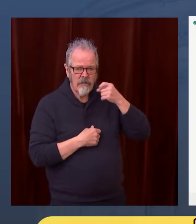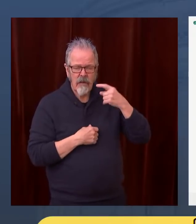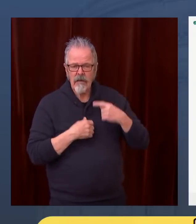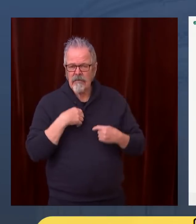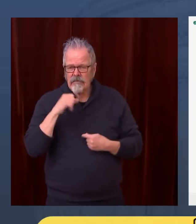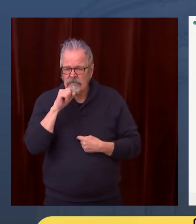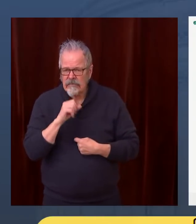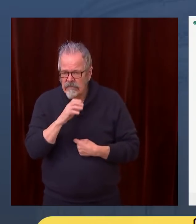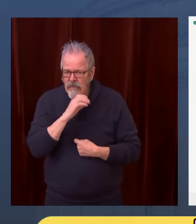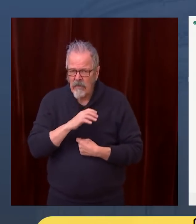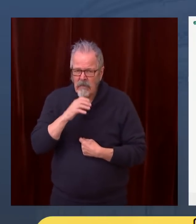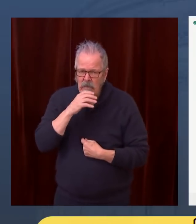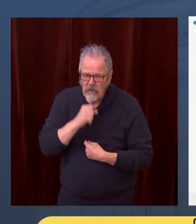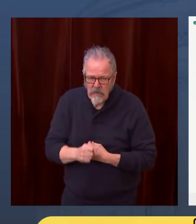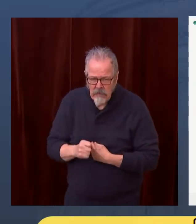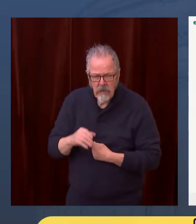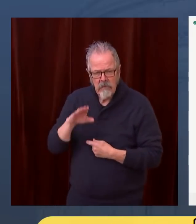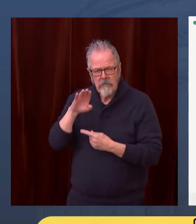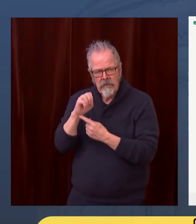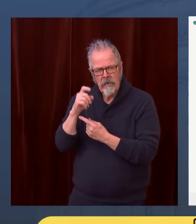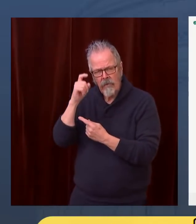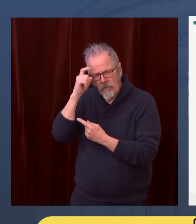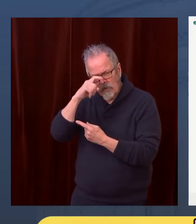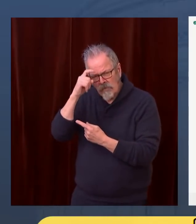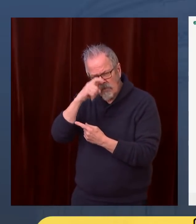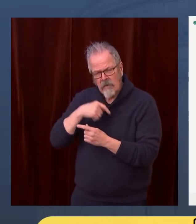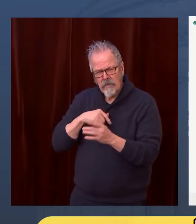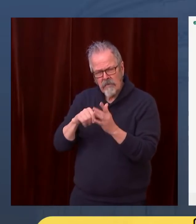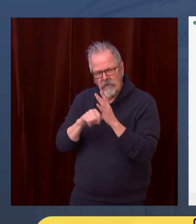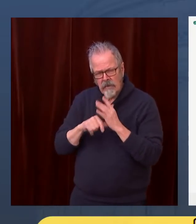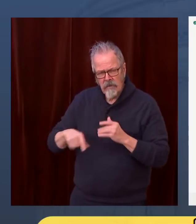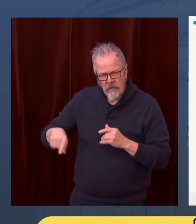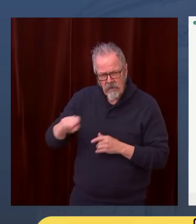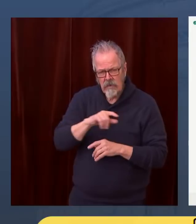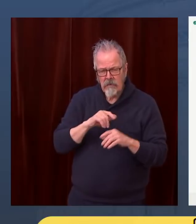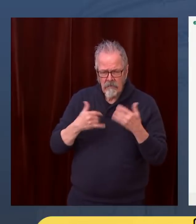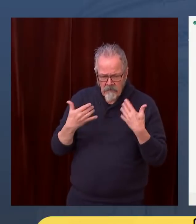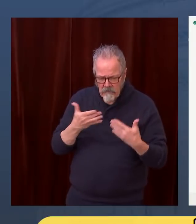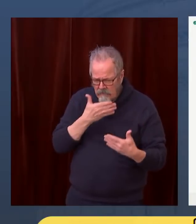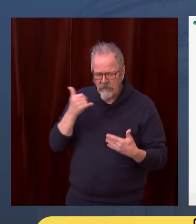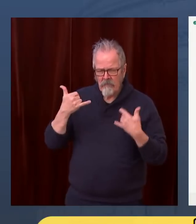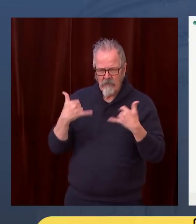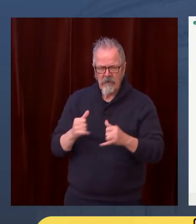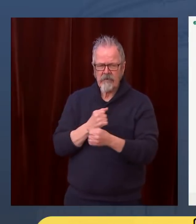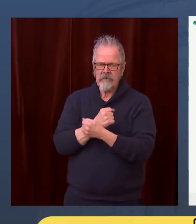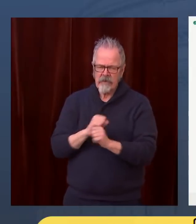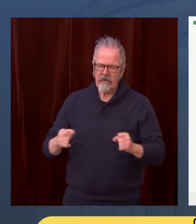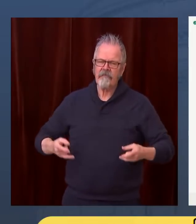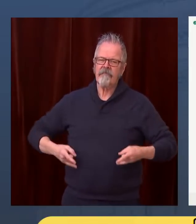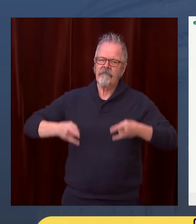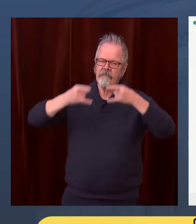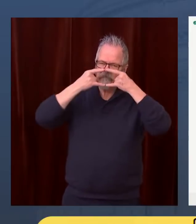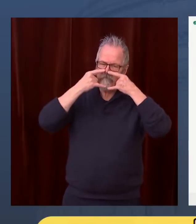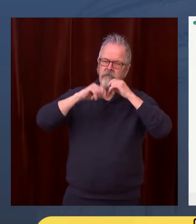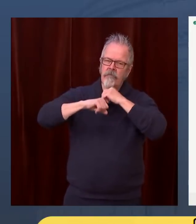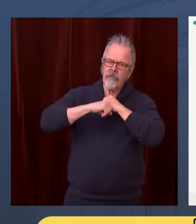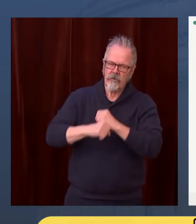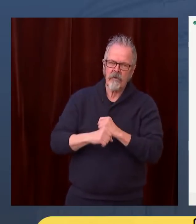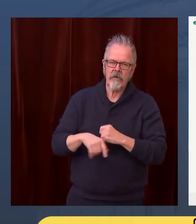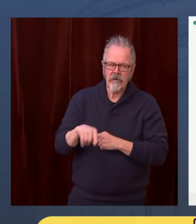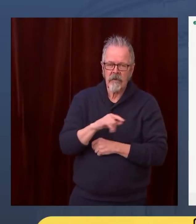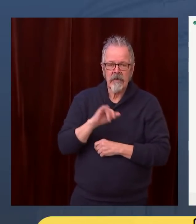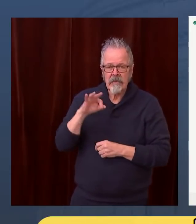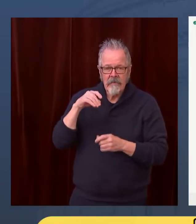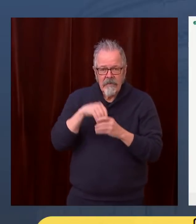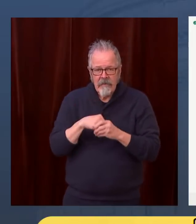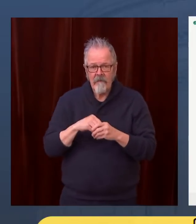really want to continue to emphasize to them to wear the face coverings as much as they can, especially in indoor crowded settings where they don't